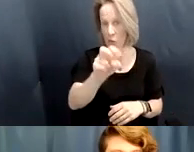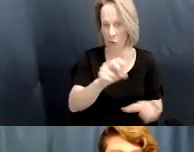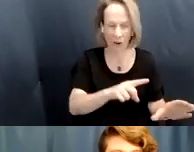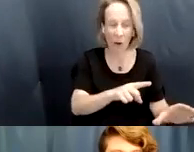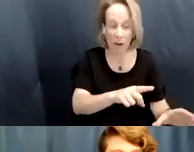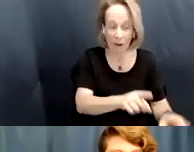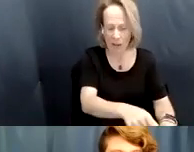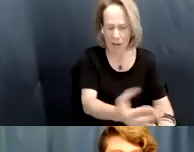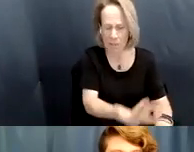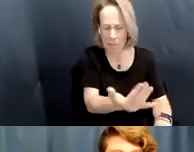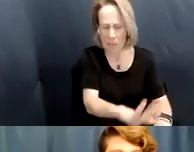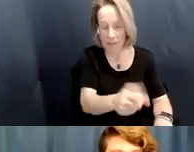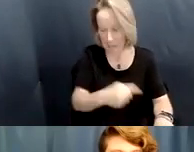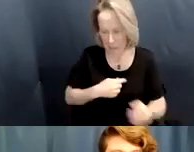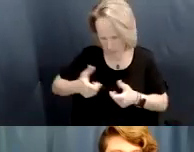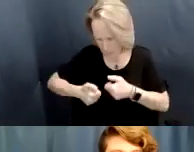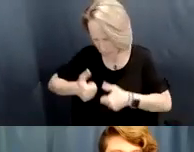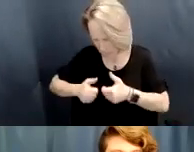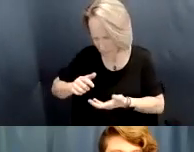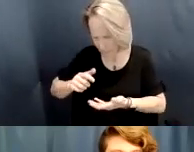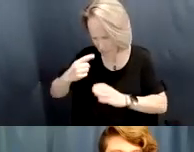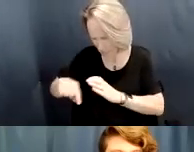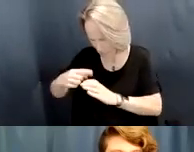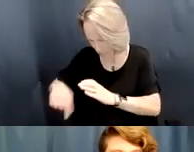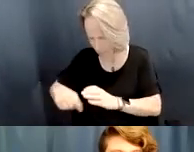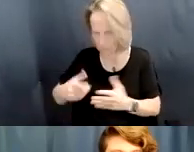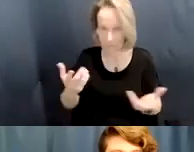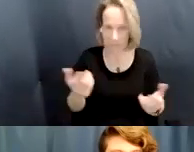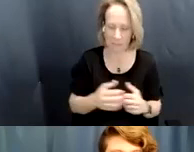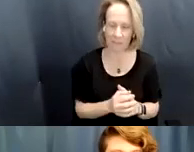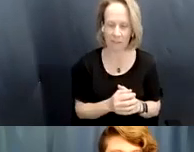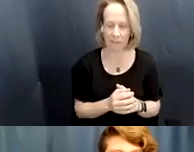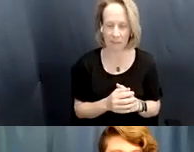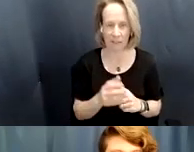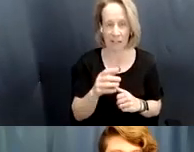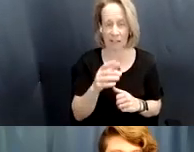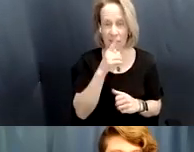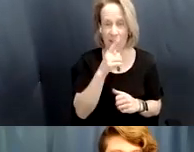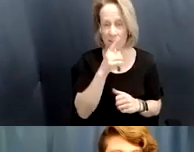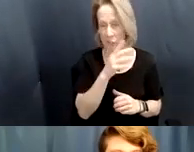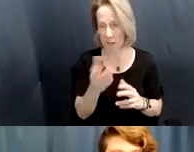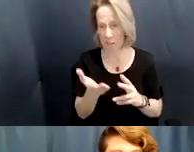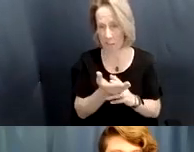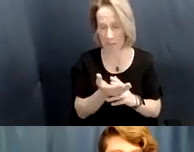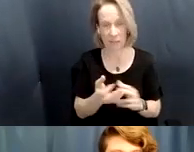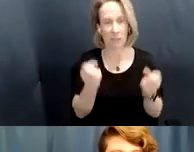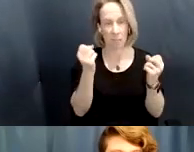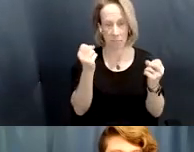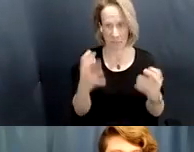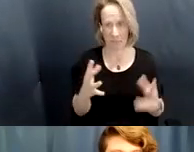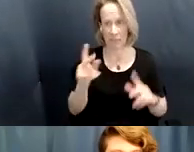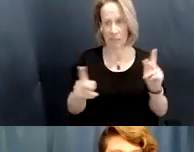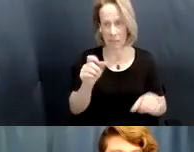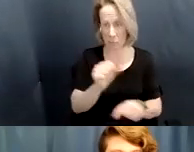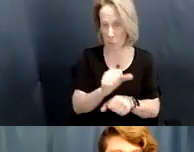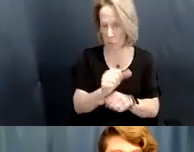while this is cooking. And then lunch and breaks. Many of us are working through our lunch and working